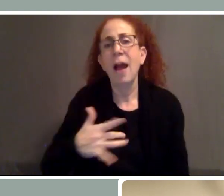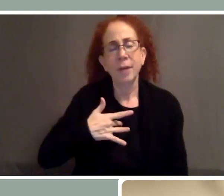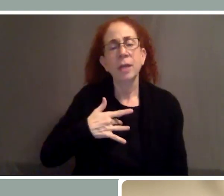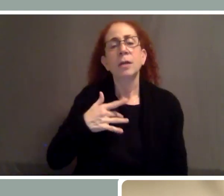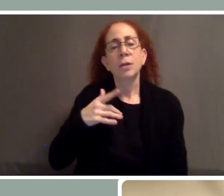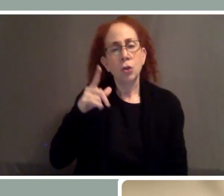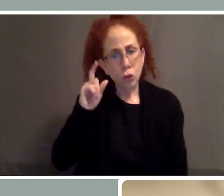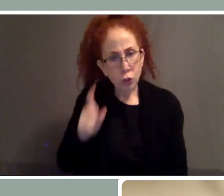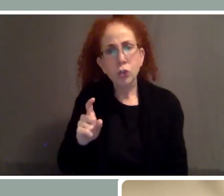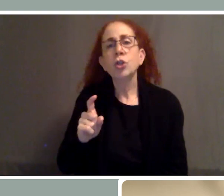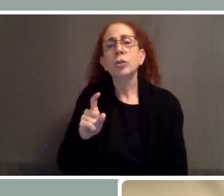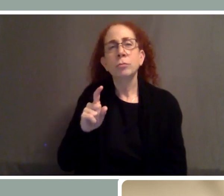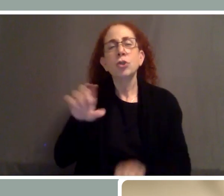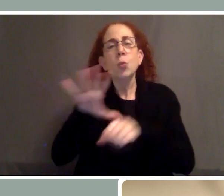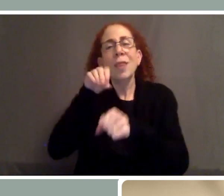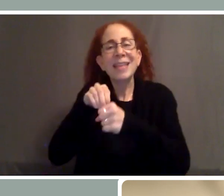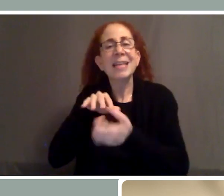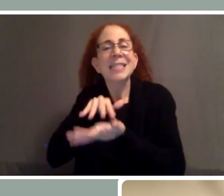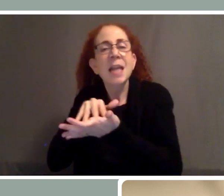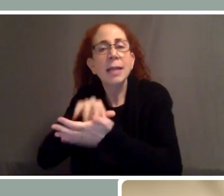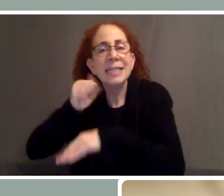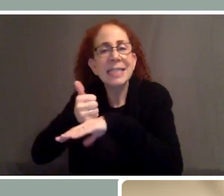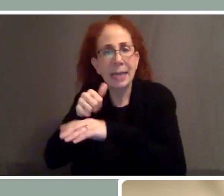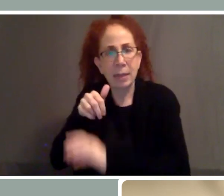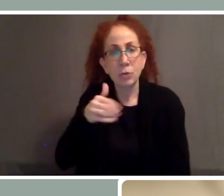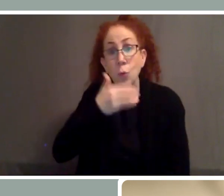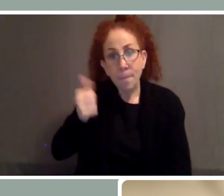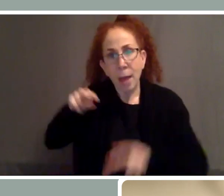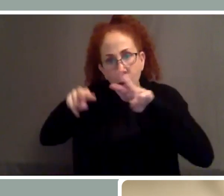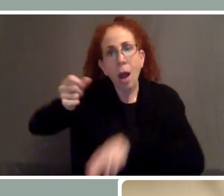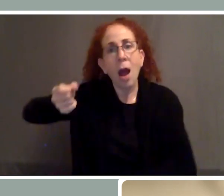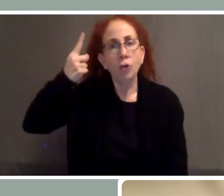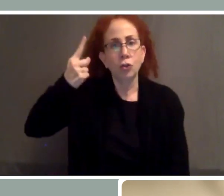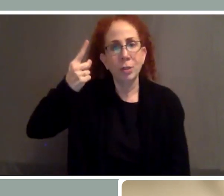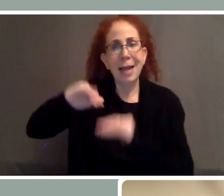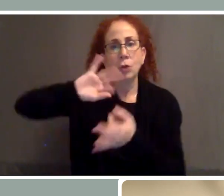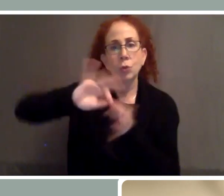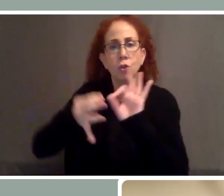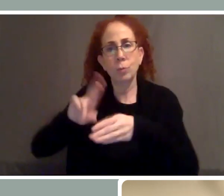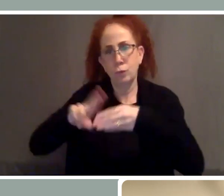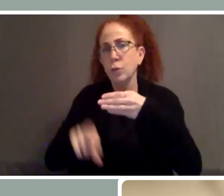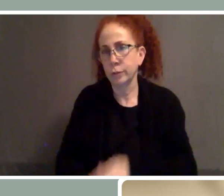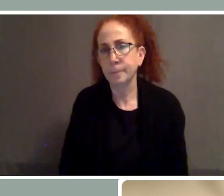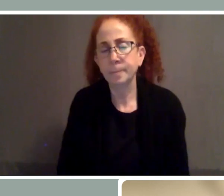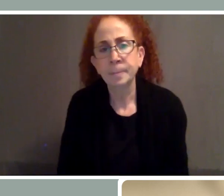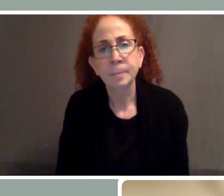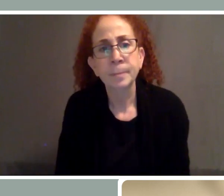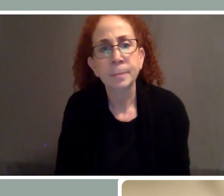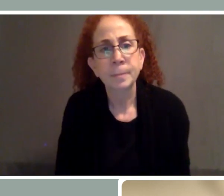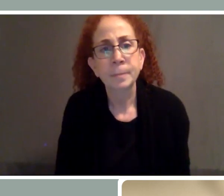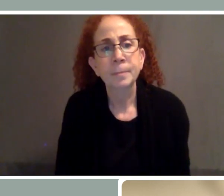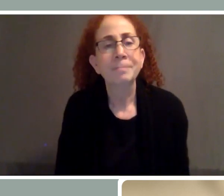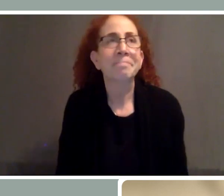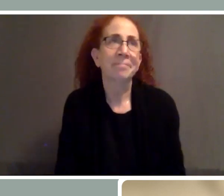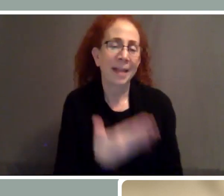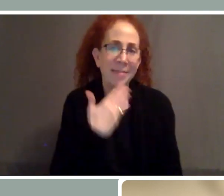within the setting of a study so that we can better understand things and understand how to interpret the results. Thank